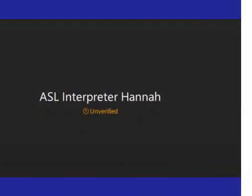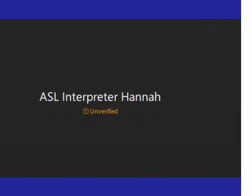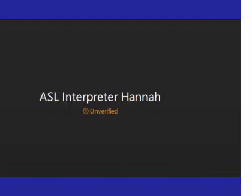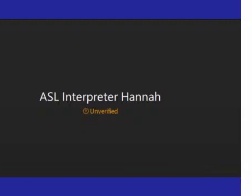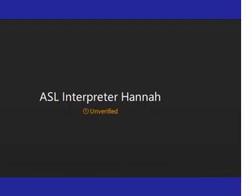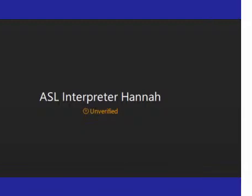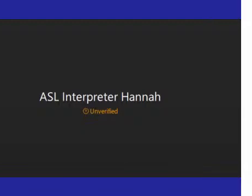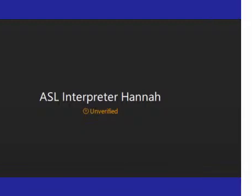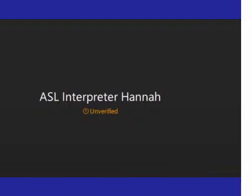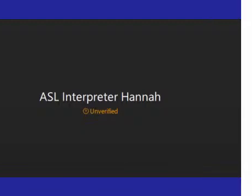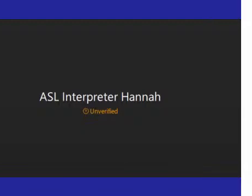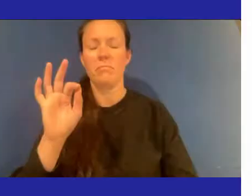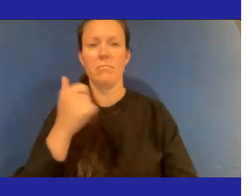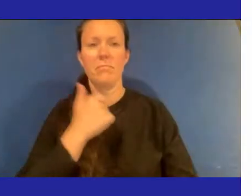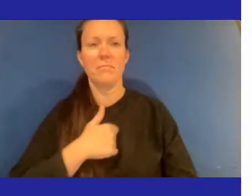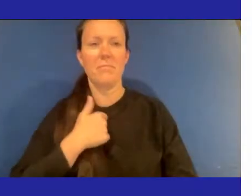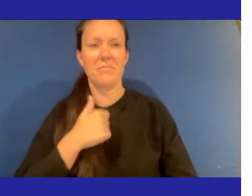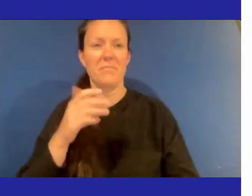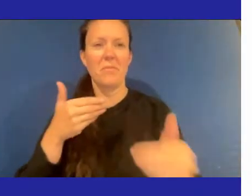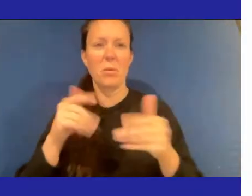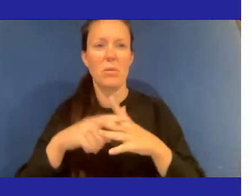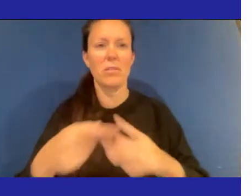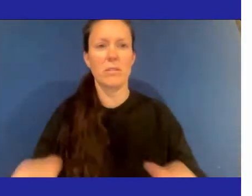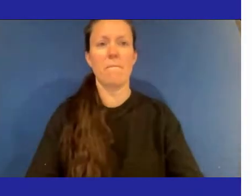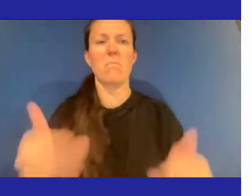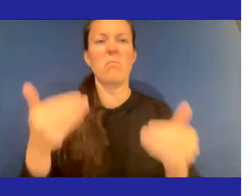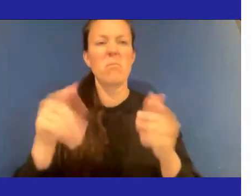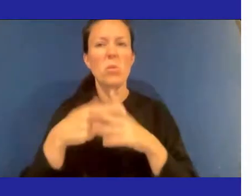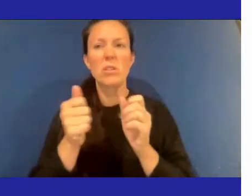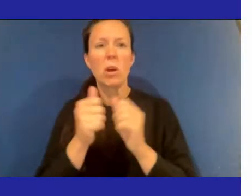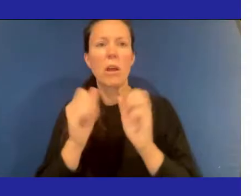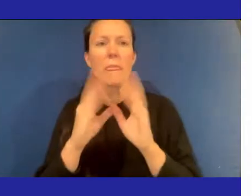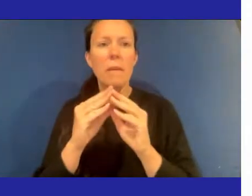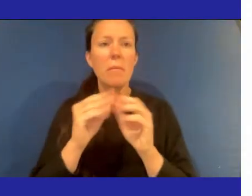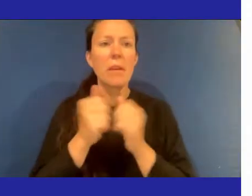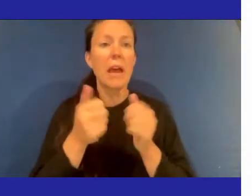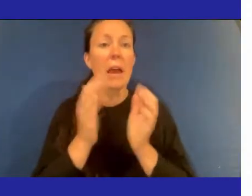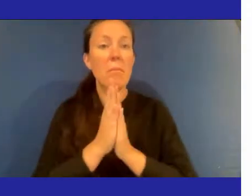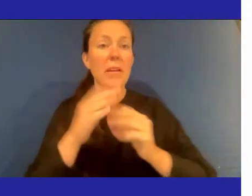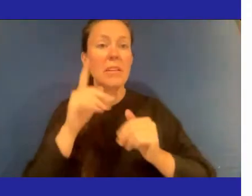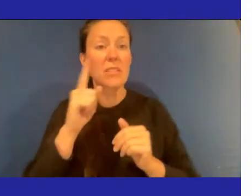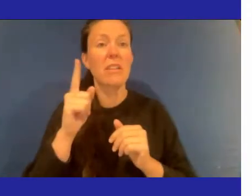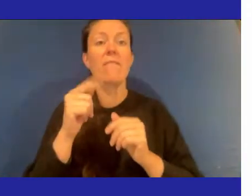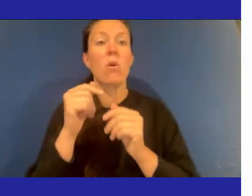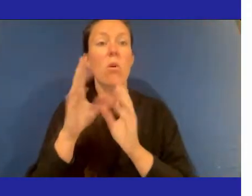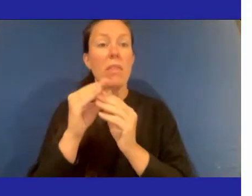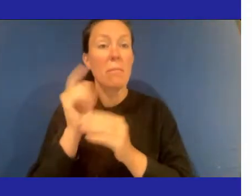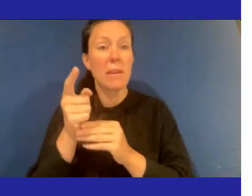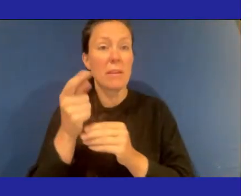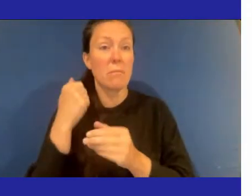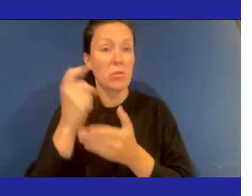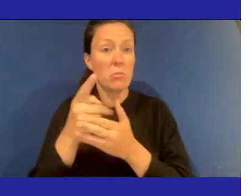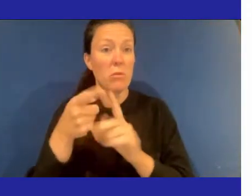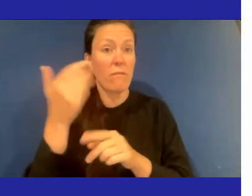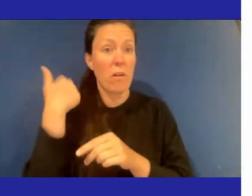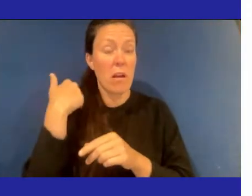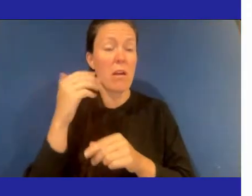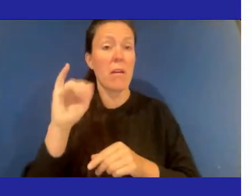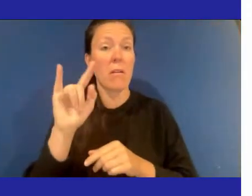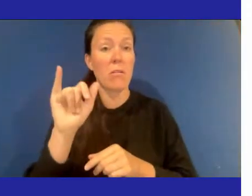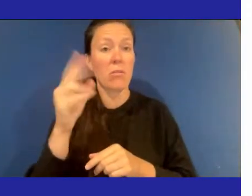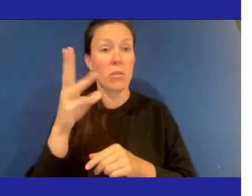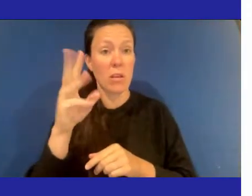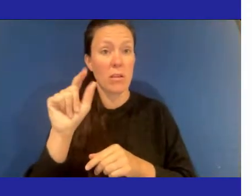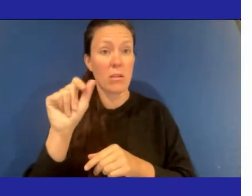And if I can, I'd like to start our meeting by asking for our minutes to be approved from our last meeting, July 16,